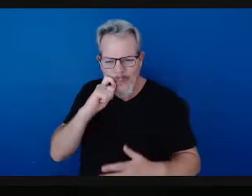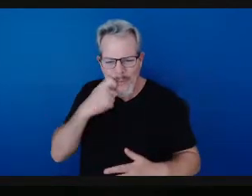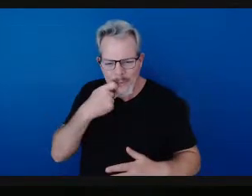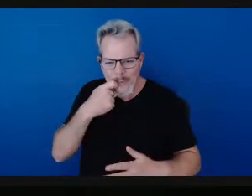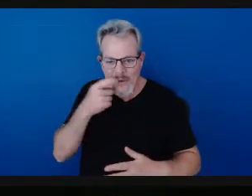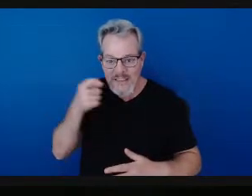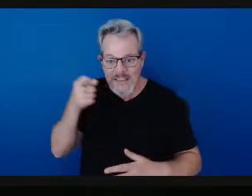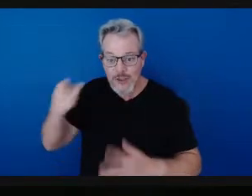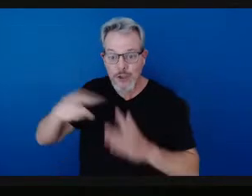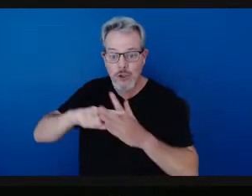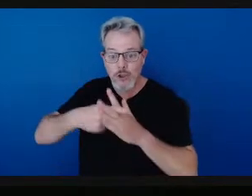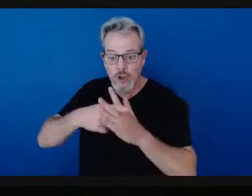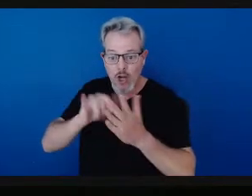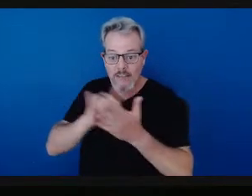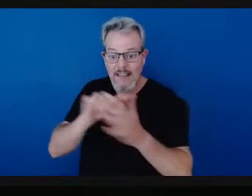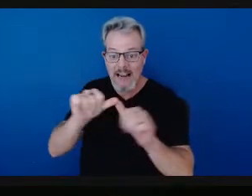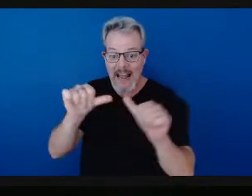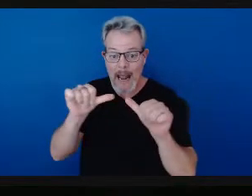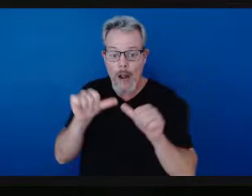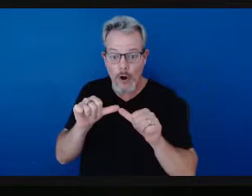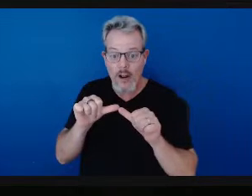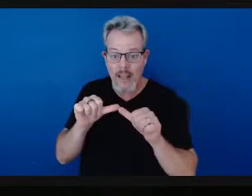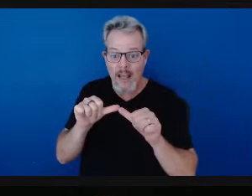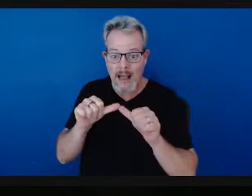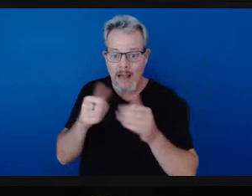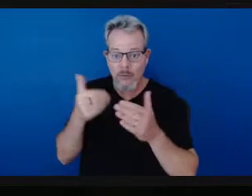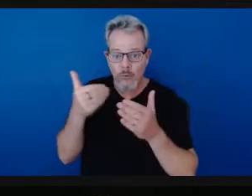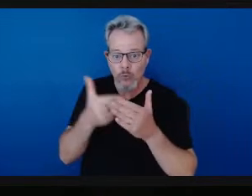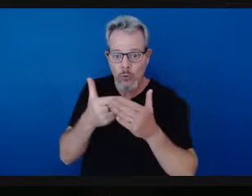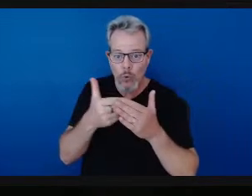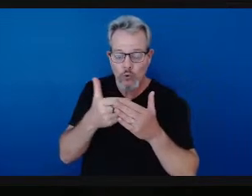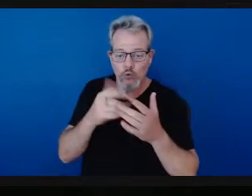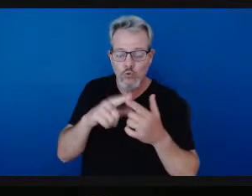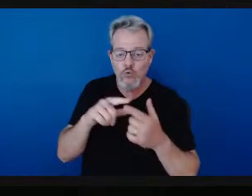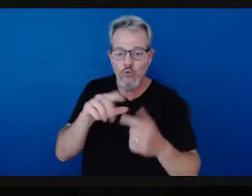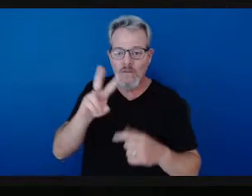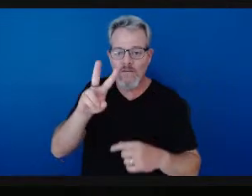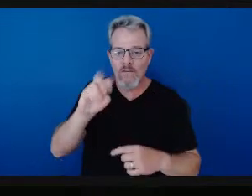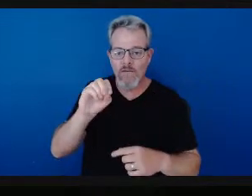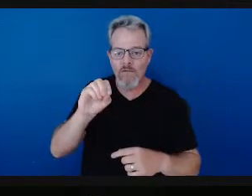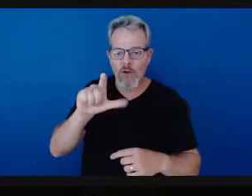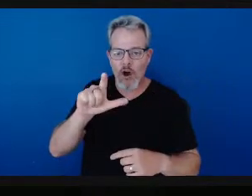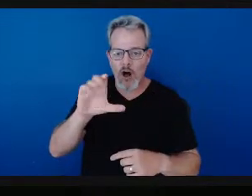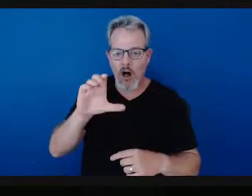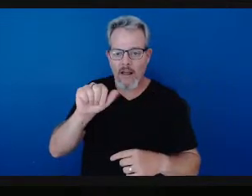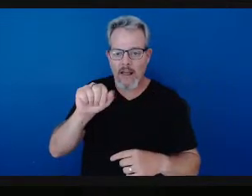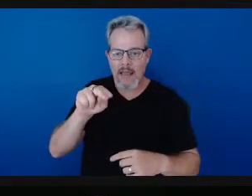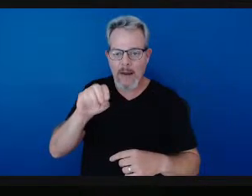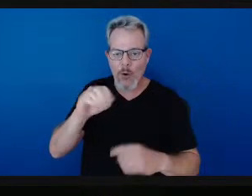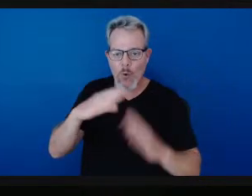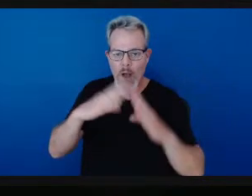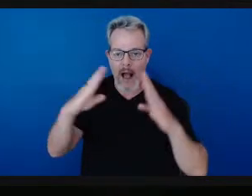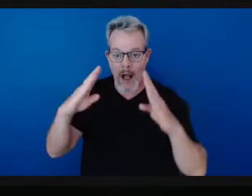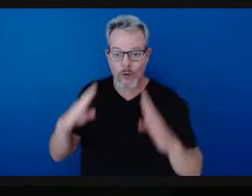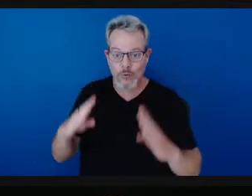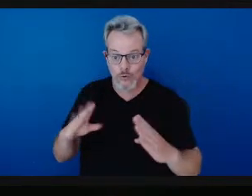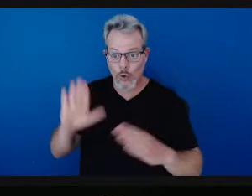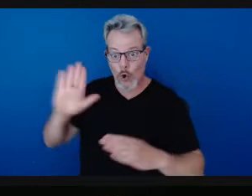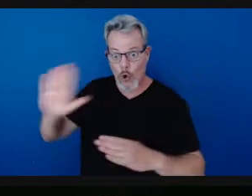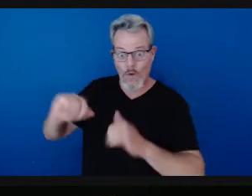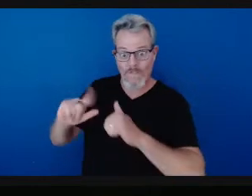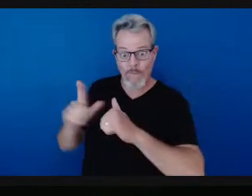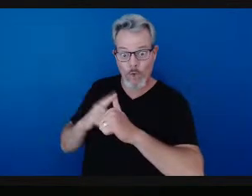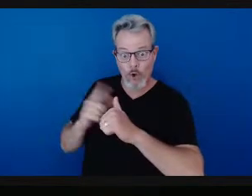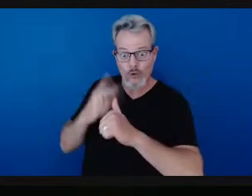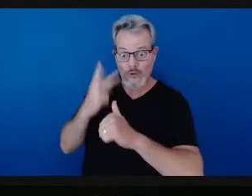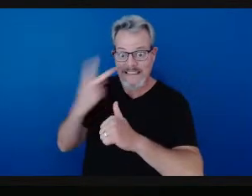being in that area towards the steam vents towards Volcano House. So this first view of her first view of the eruption is actually showing, this